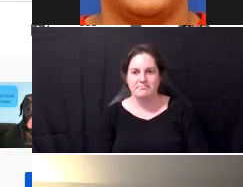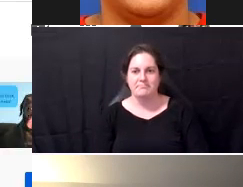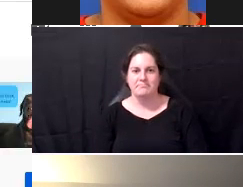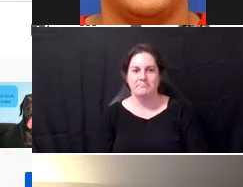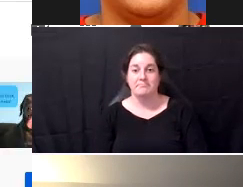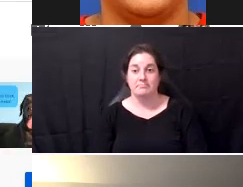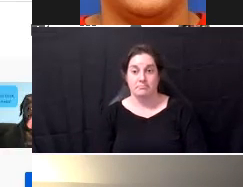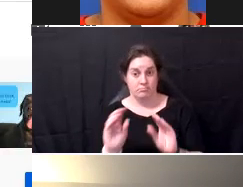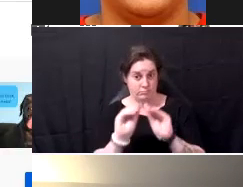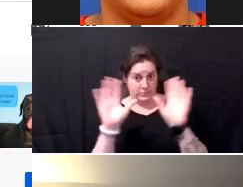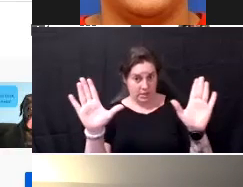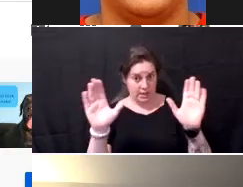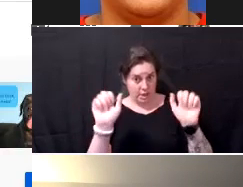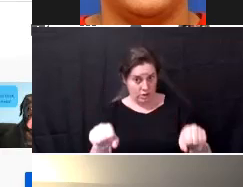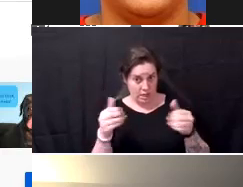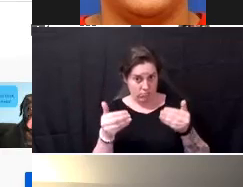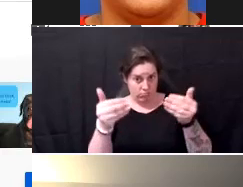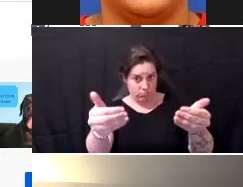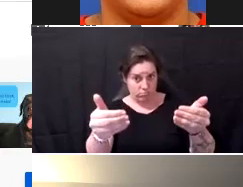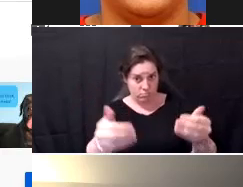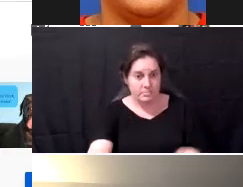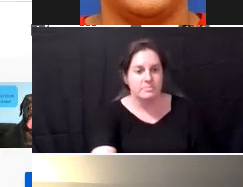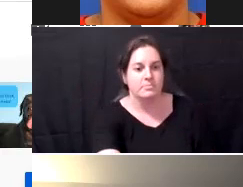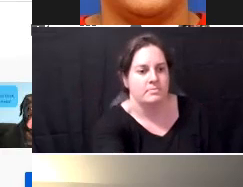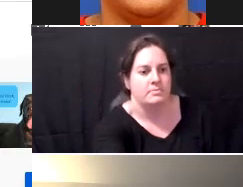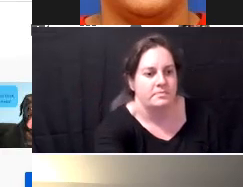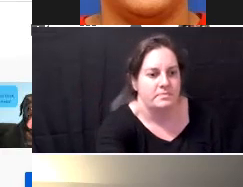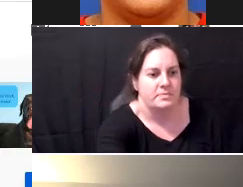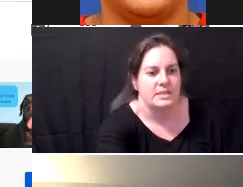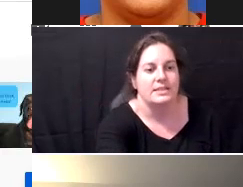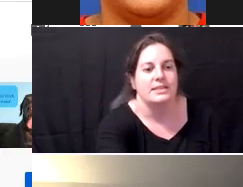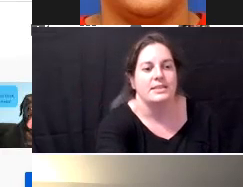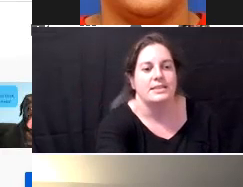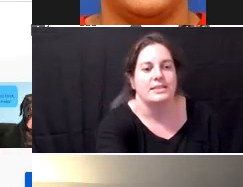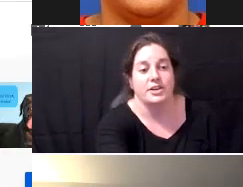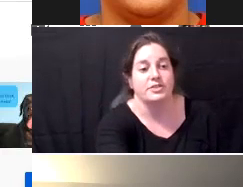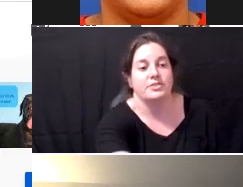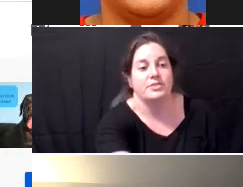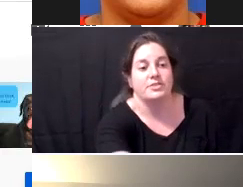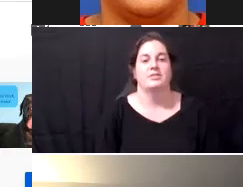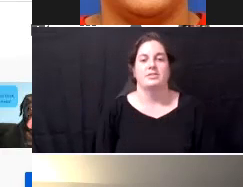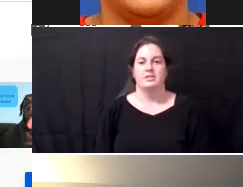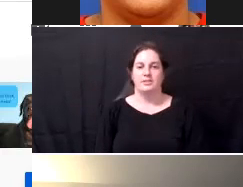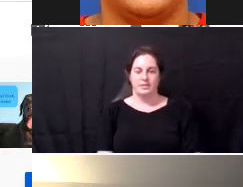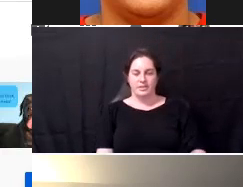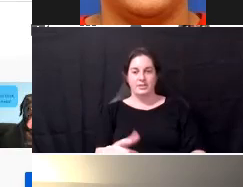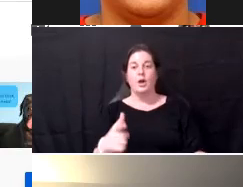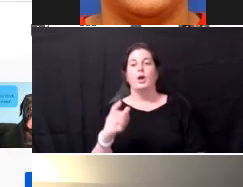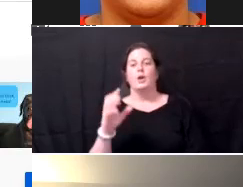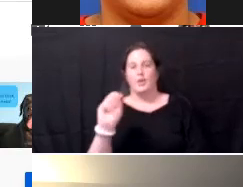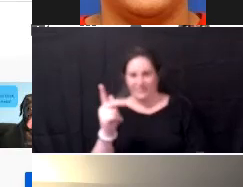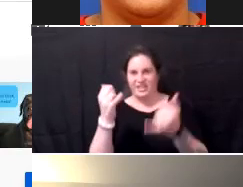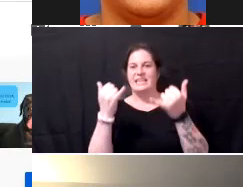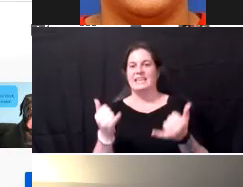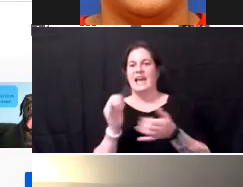Okay. Is it okay to move forward now? Cool. All right. So I'm going to start the video again, and